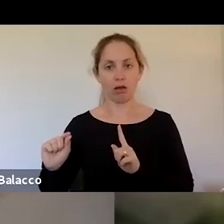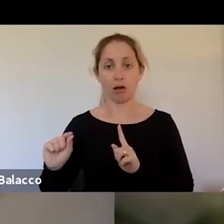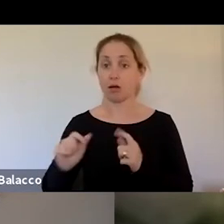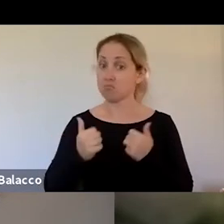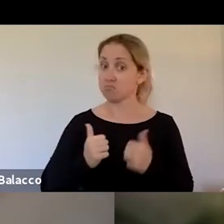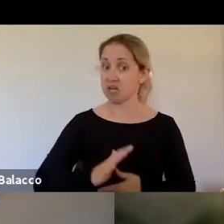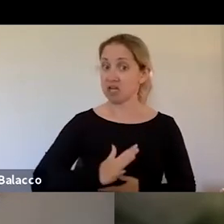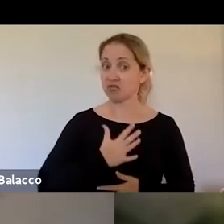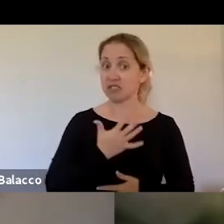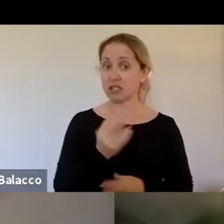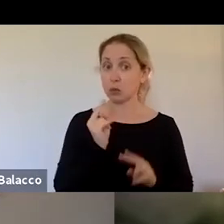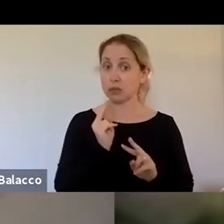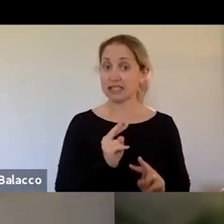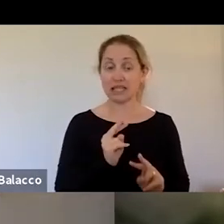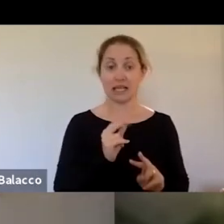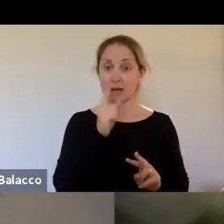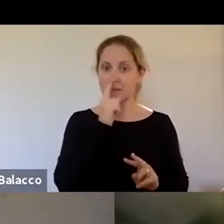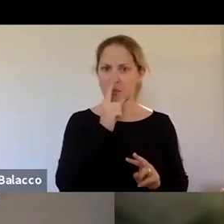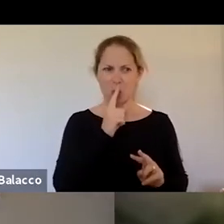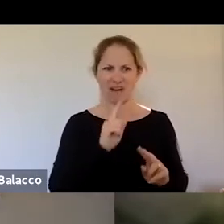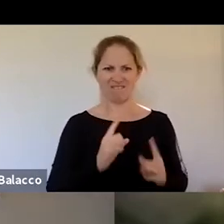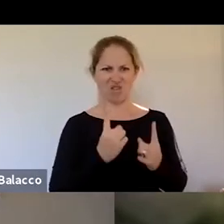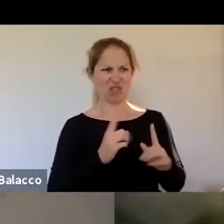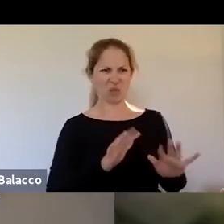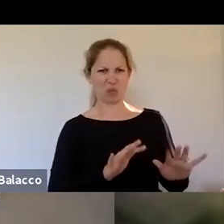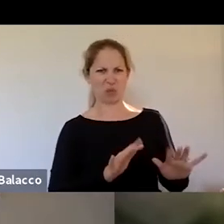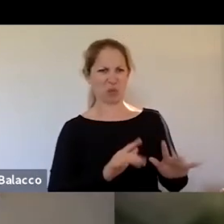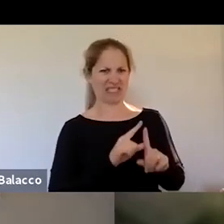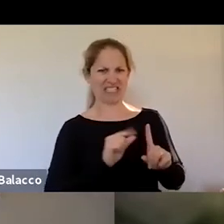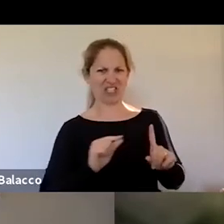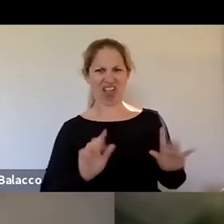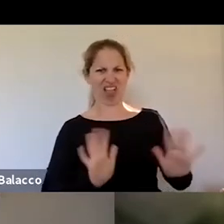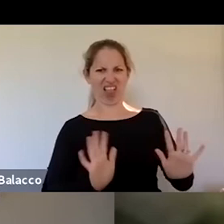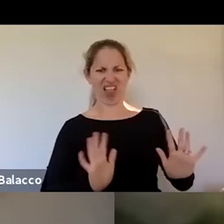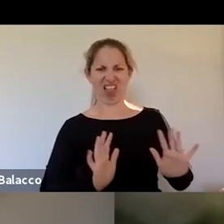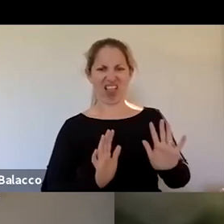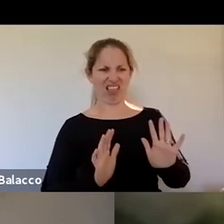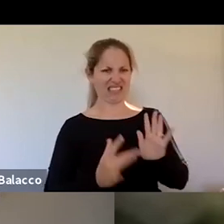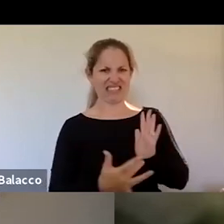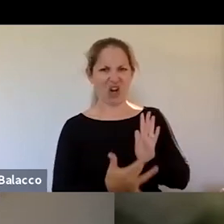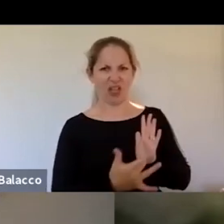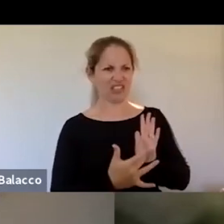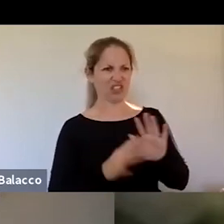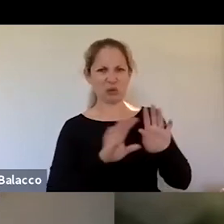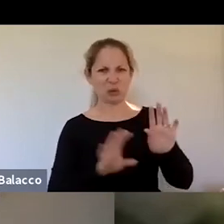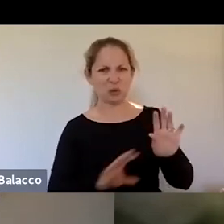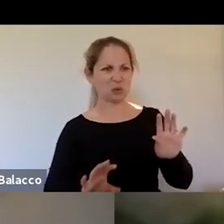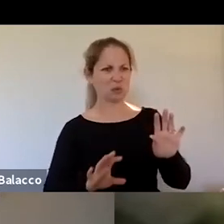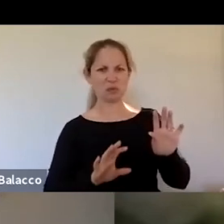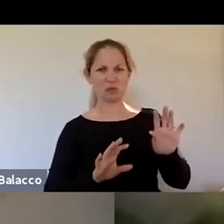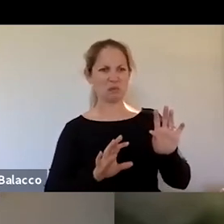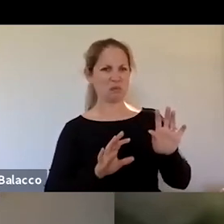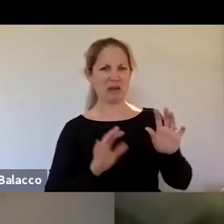see responses to the initial digital offerings in that first stage of the study, when organisations were just sort of quickly getting things